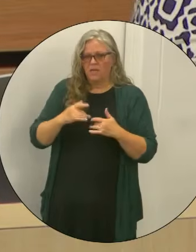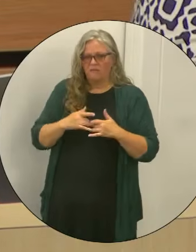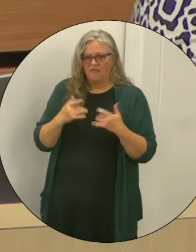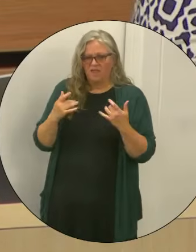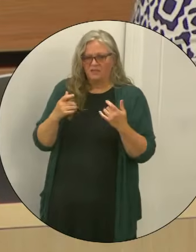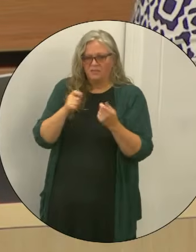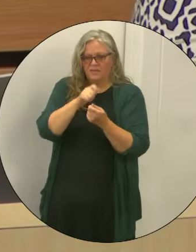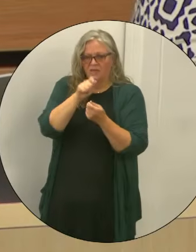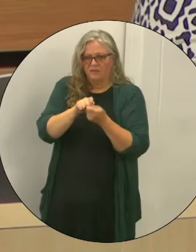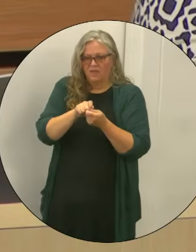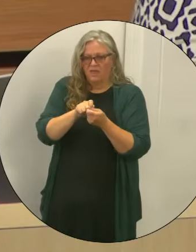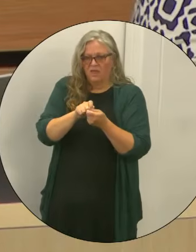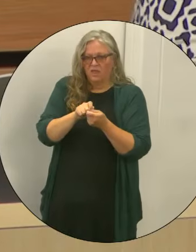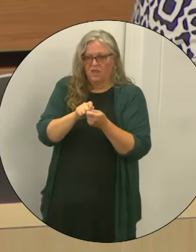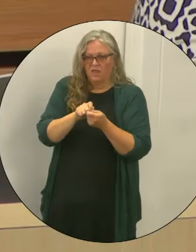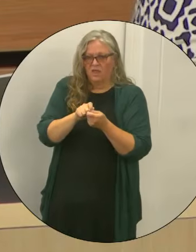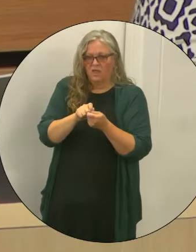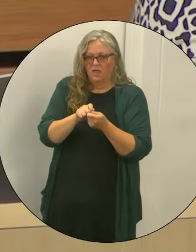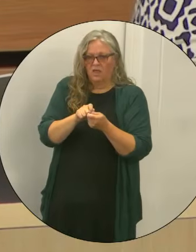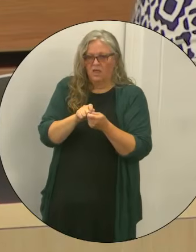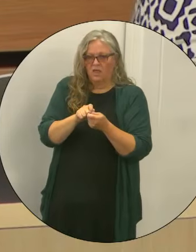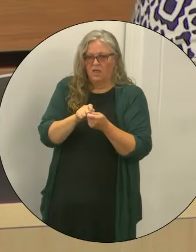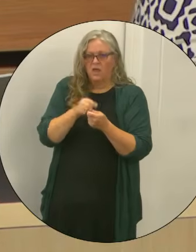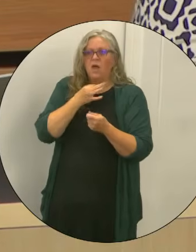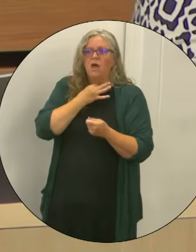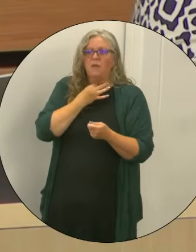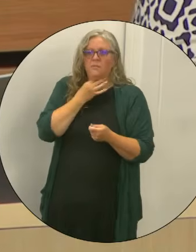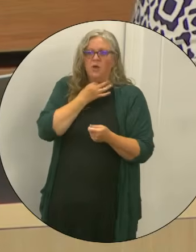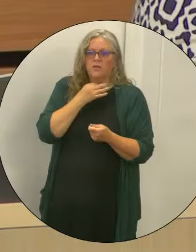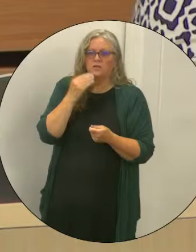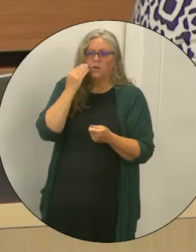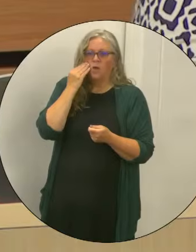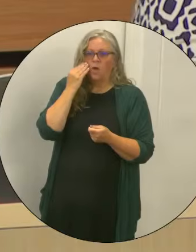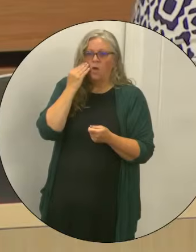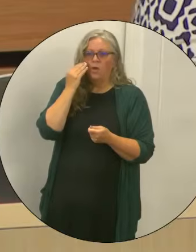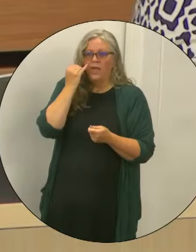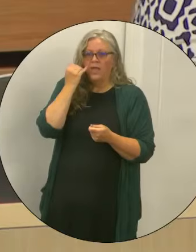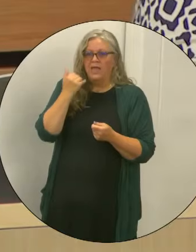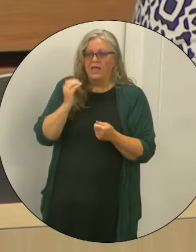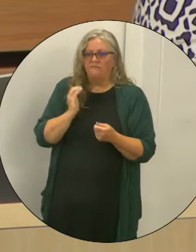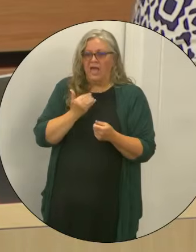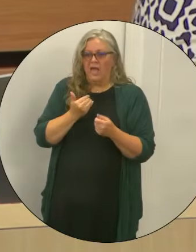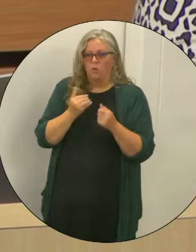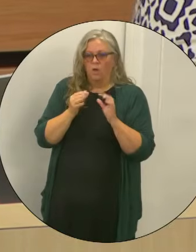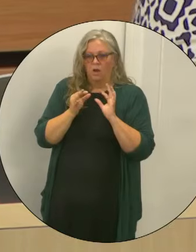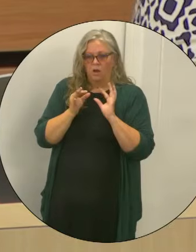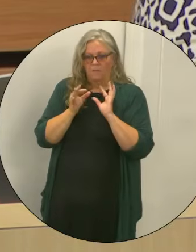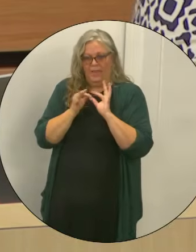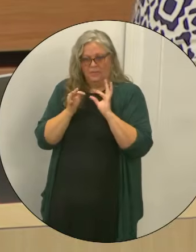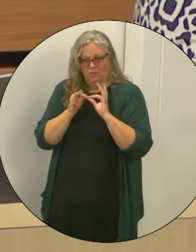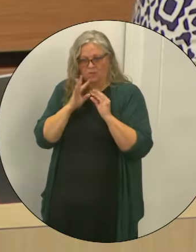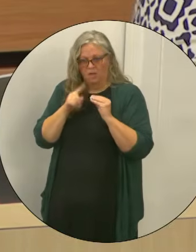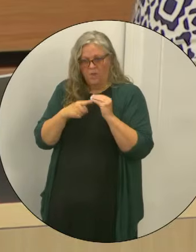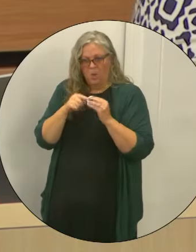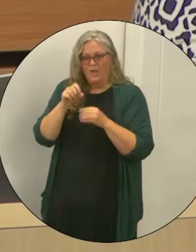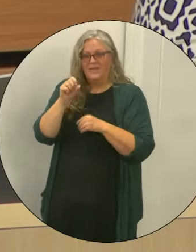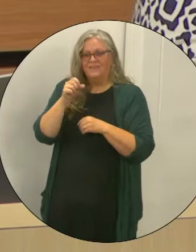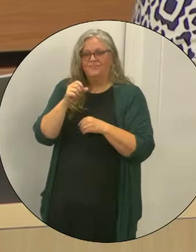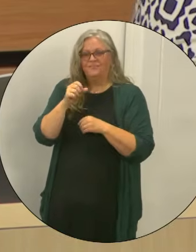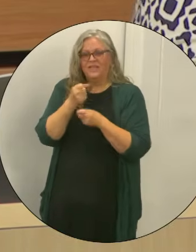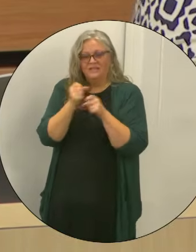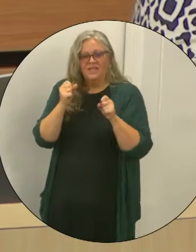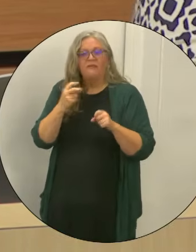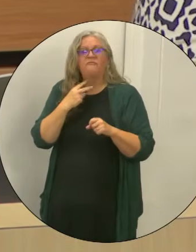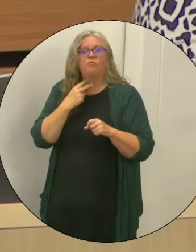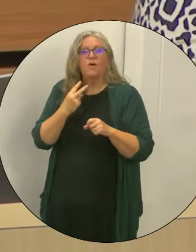specifically, I'm curious to know if our messaging, when we're talking about safe voices, is also messaging about if